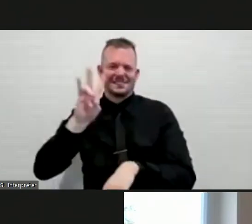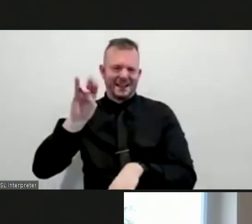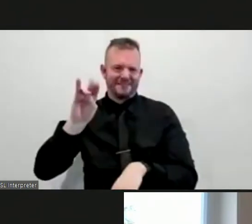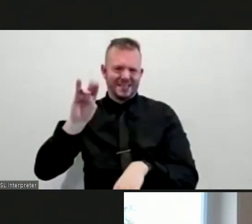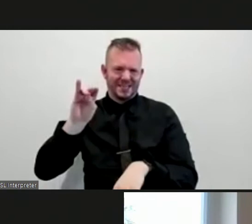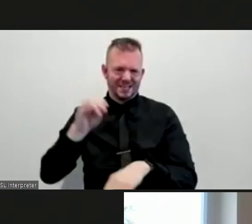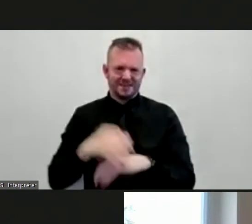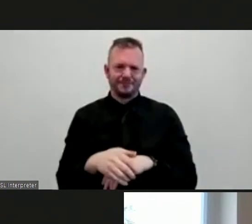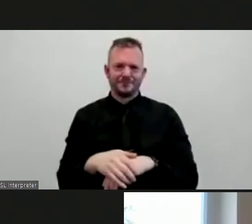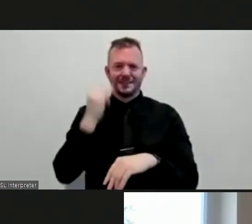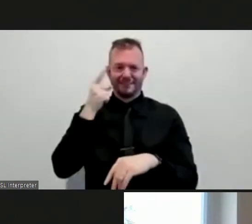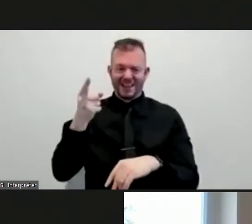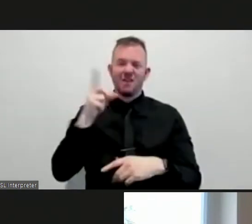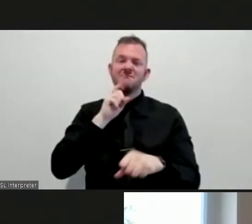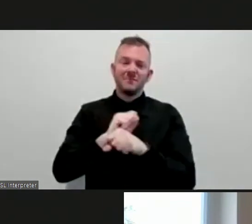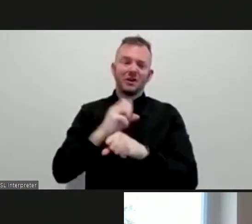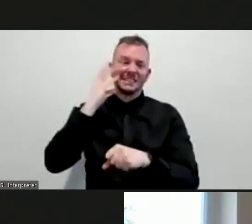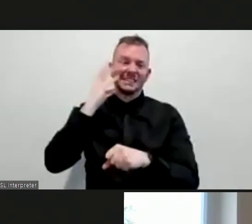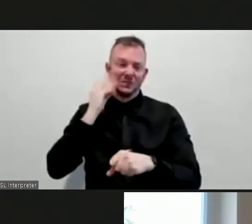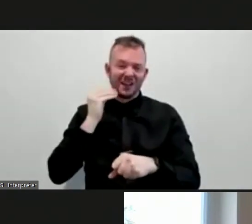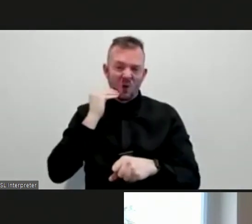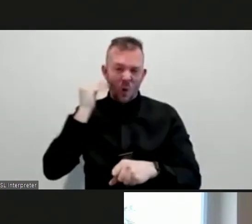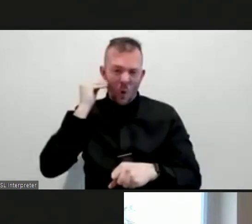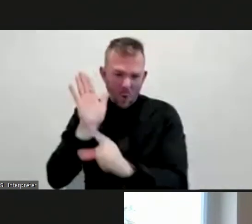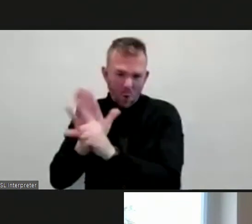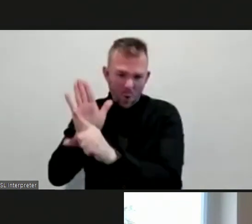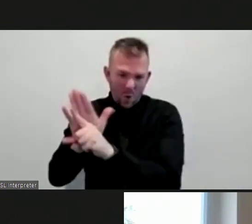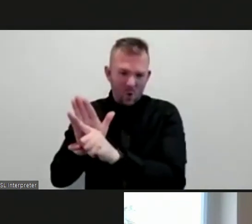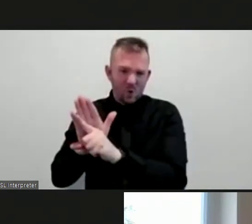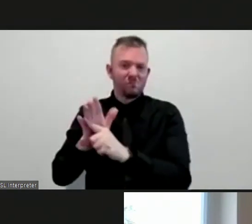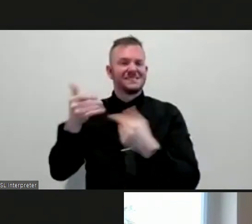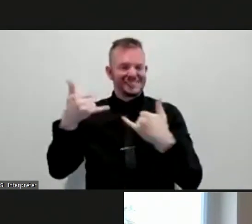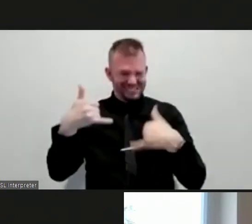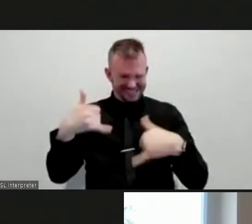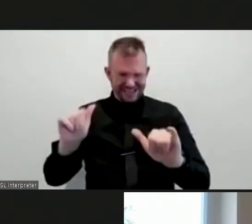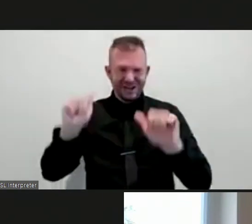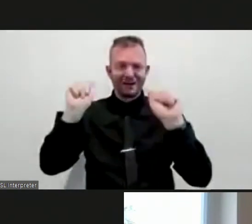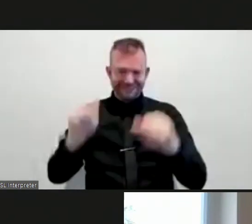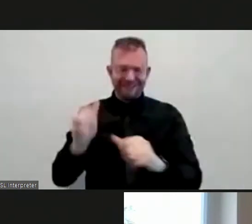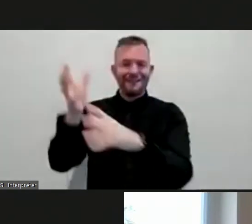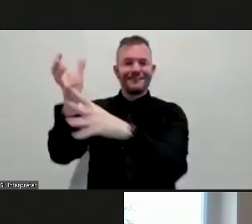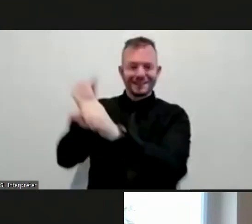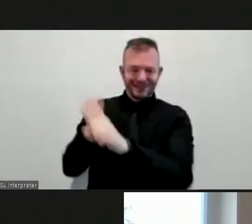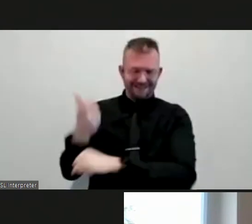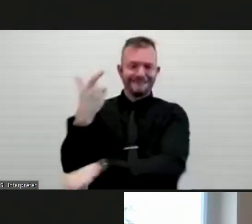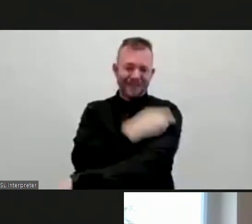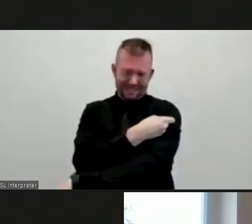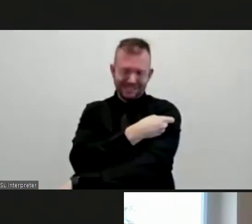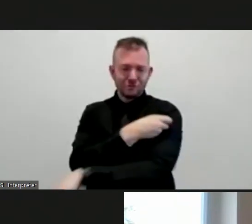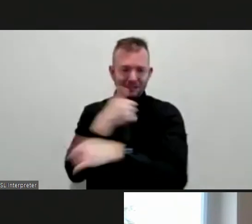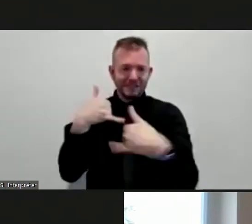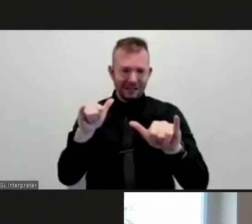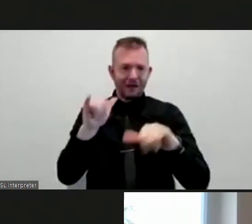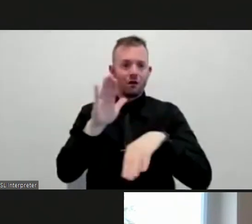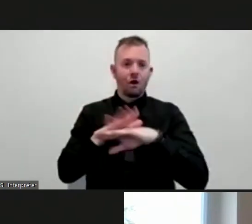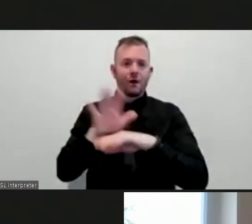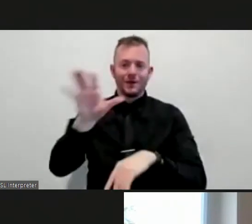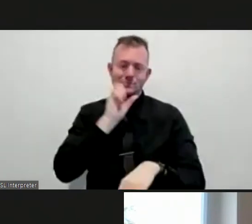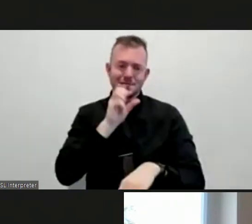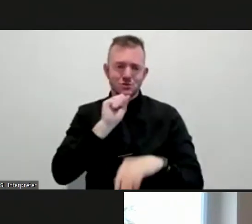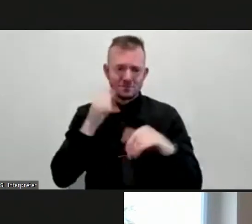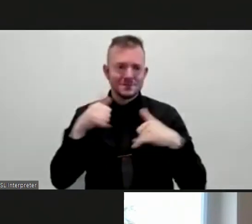eligible to get the vaccine. So we want to make sure that we're hitting our priority groups to get as many lives saved as